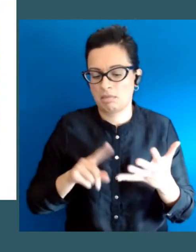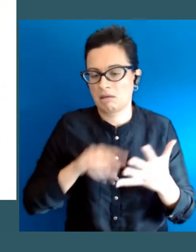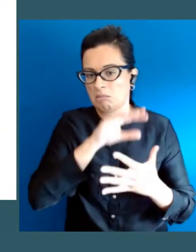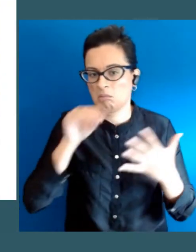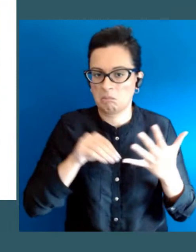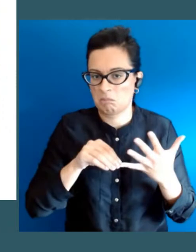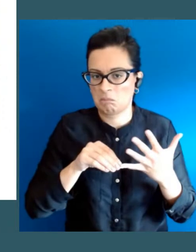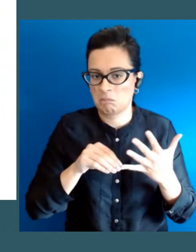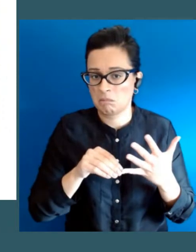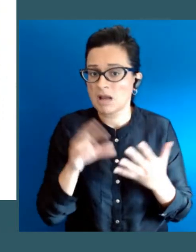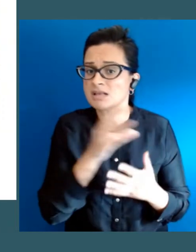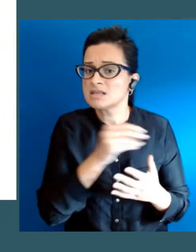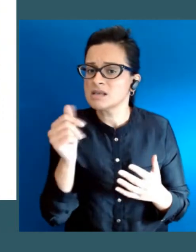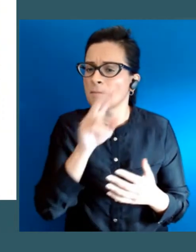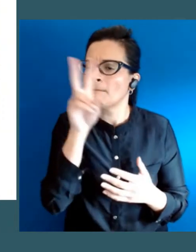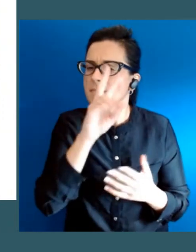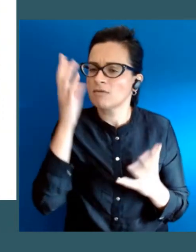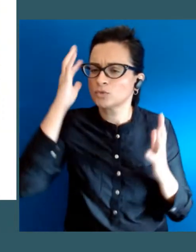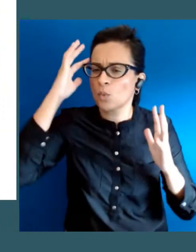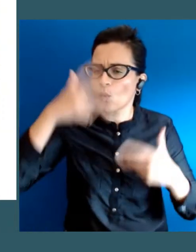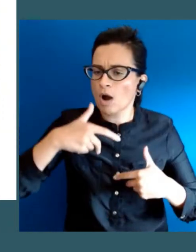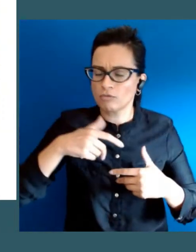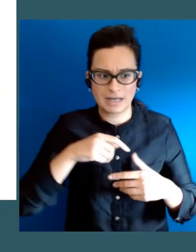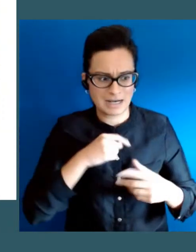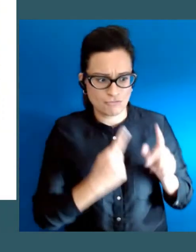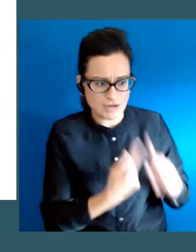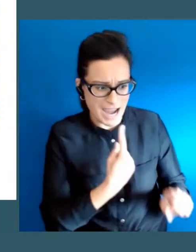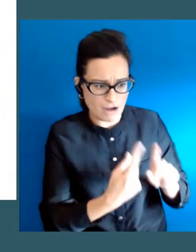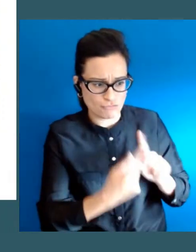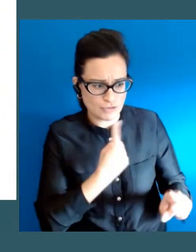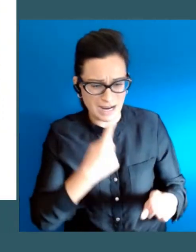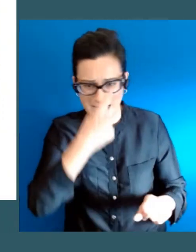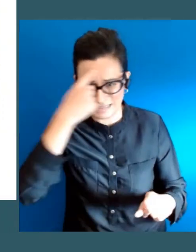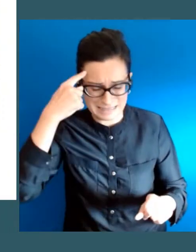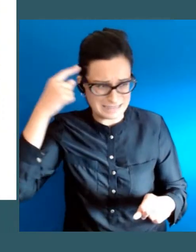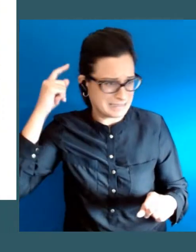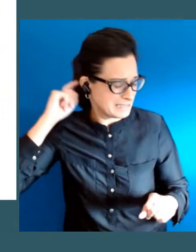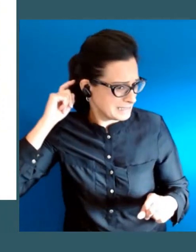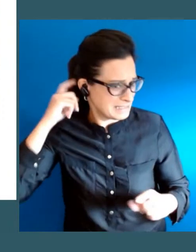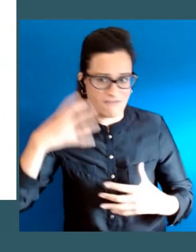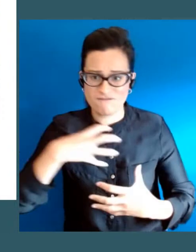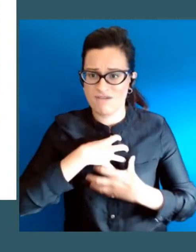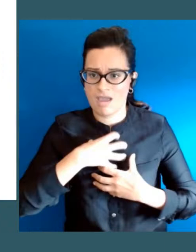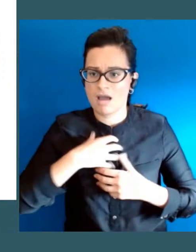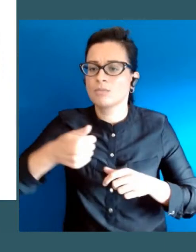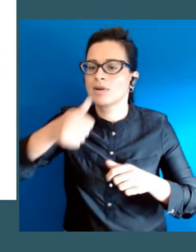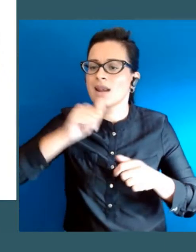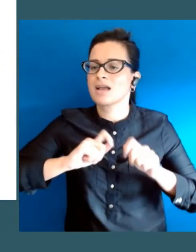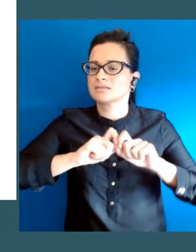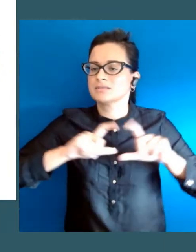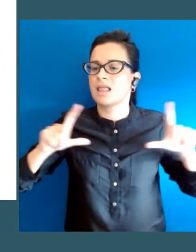this allergic reaction and they live with this fear. Next slide, please.